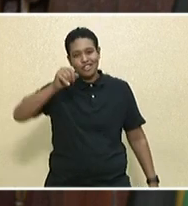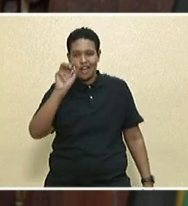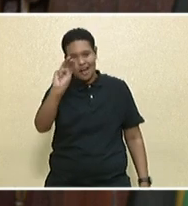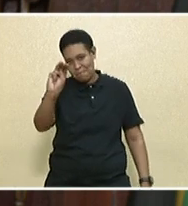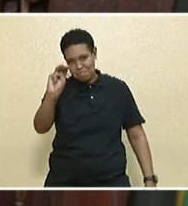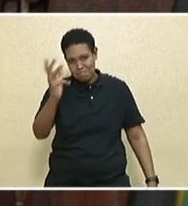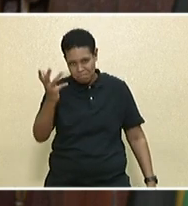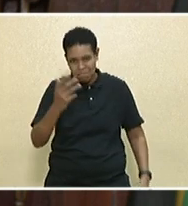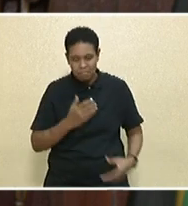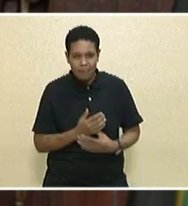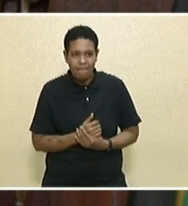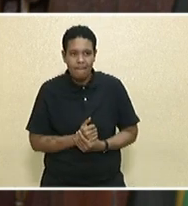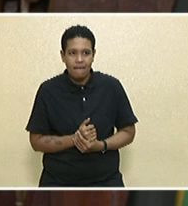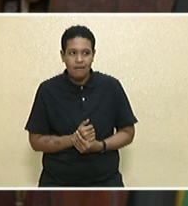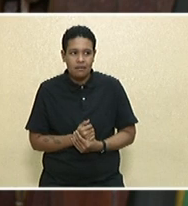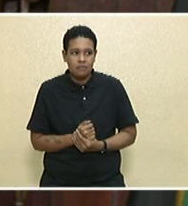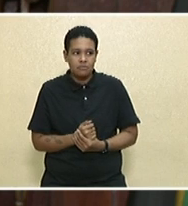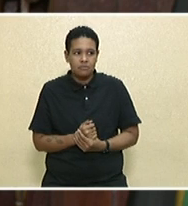.moh.gov.jm.